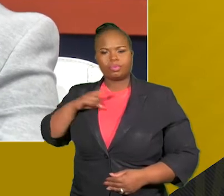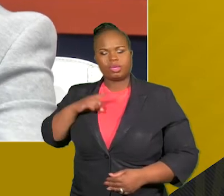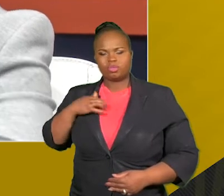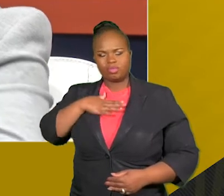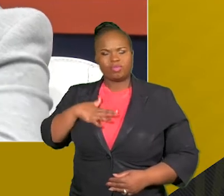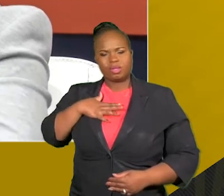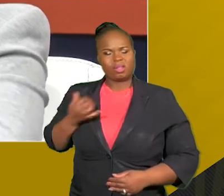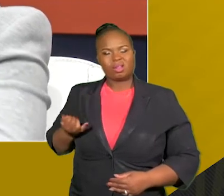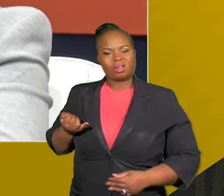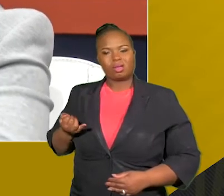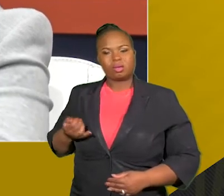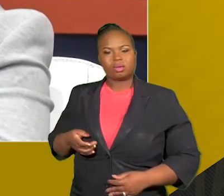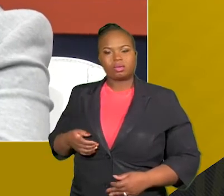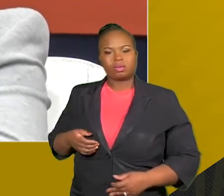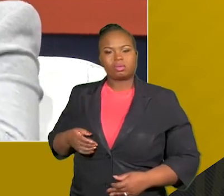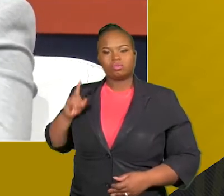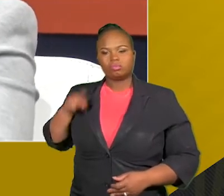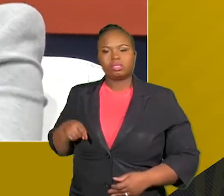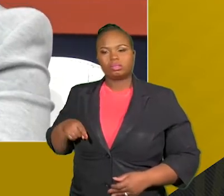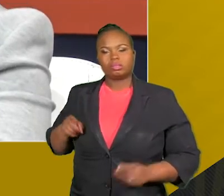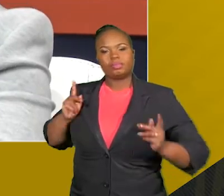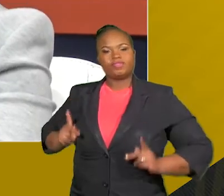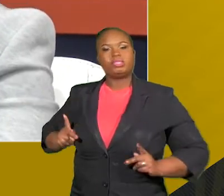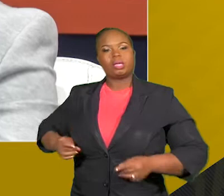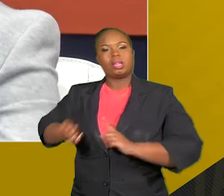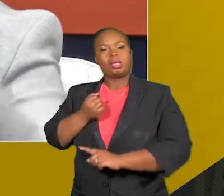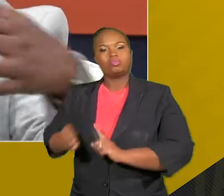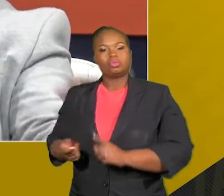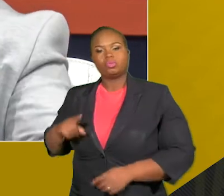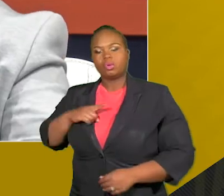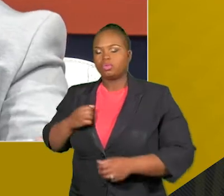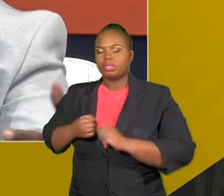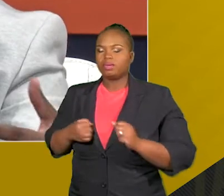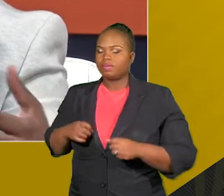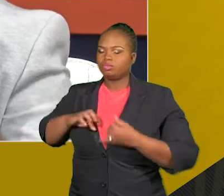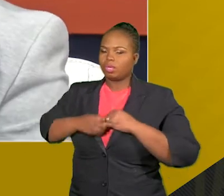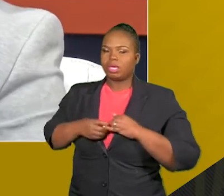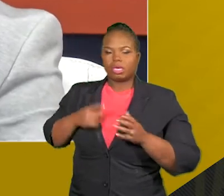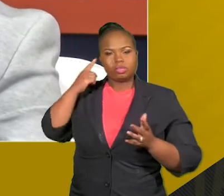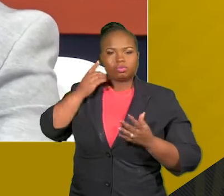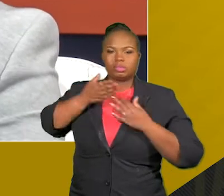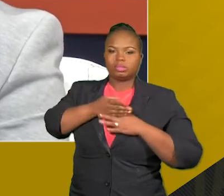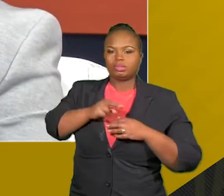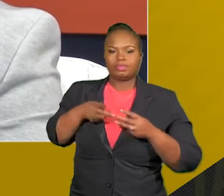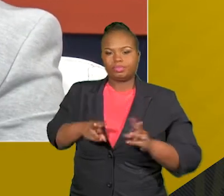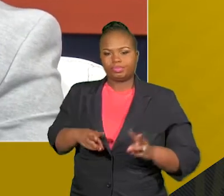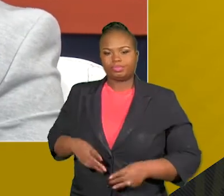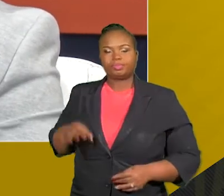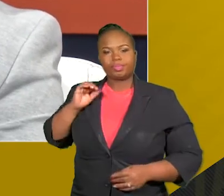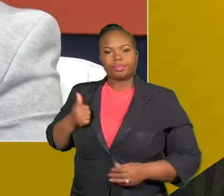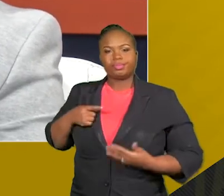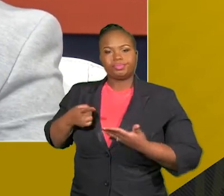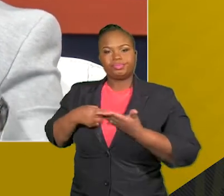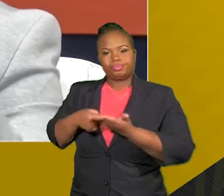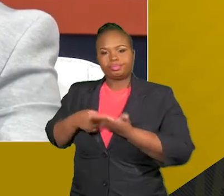you feel like at some point in the conversation you now have to get physical? Mm. Why don't you seek an intervention elsewhere? Mm. So we want to have these conversations with men, but the